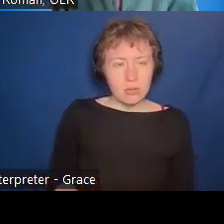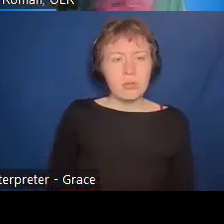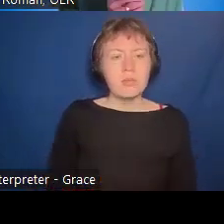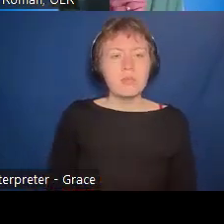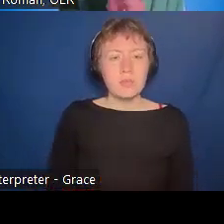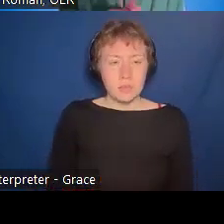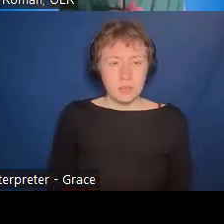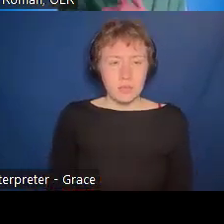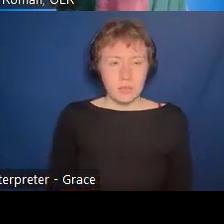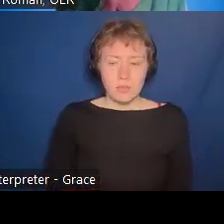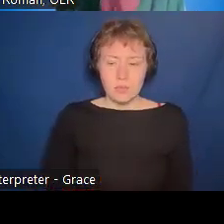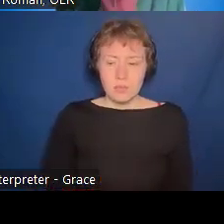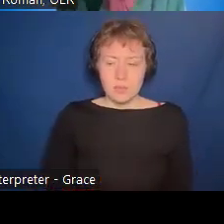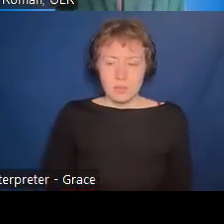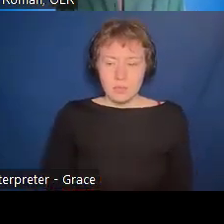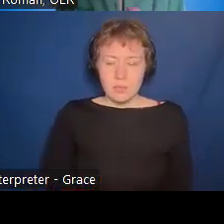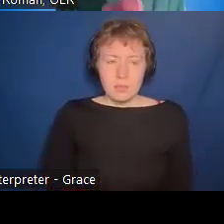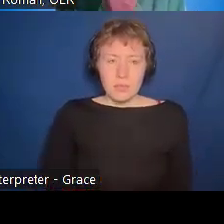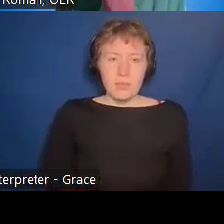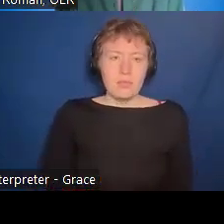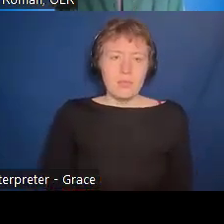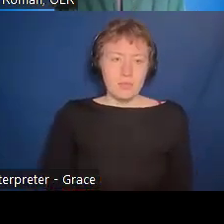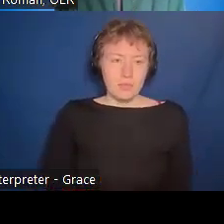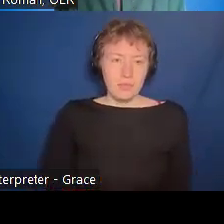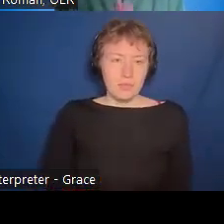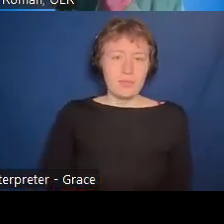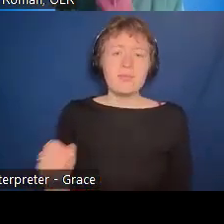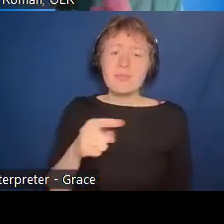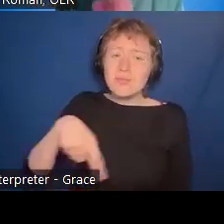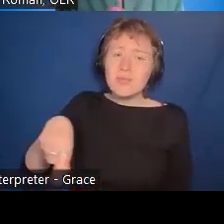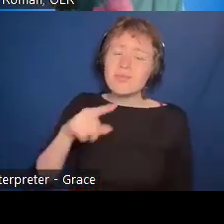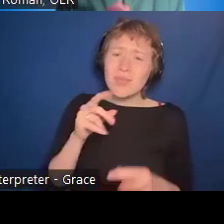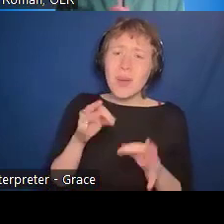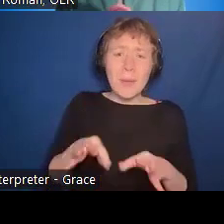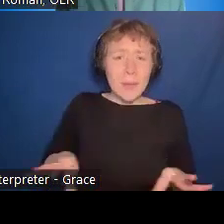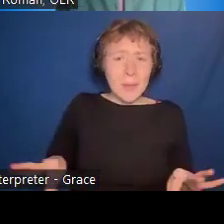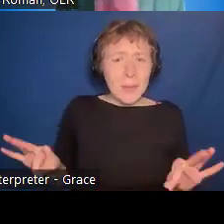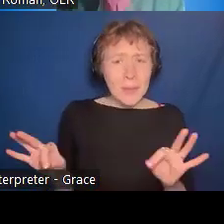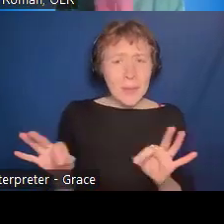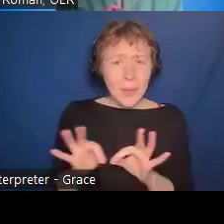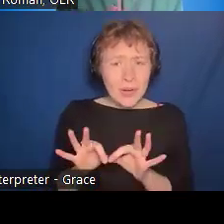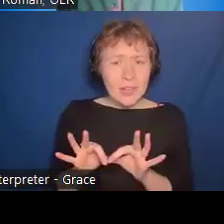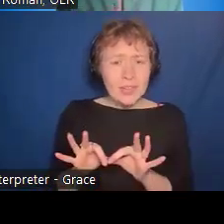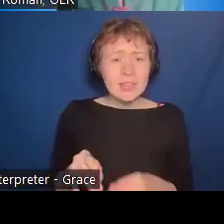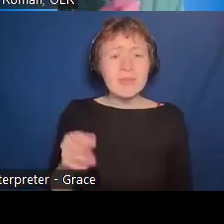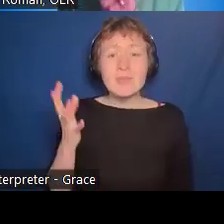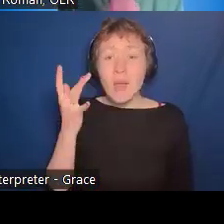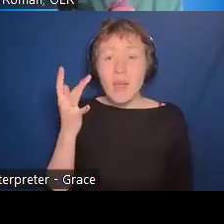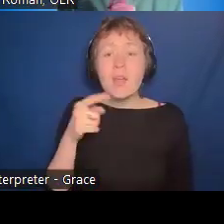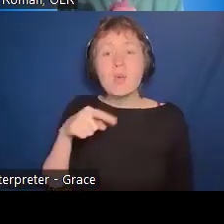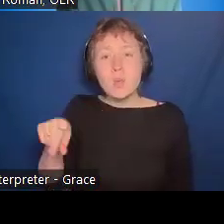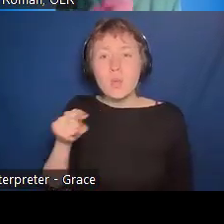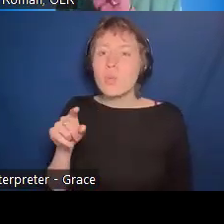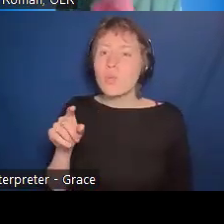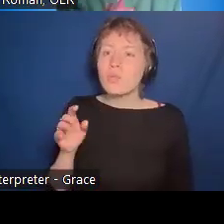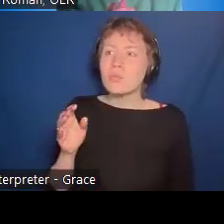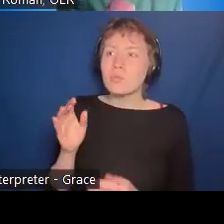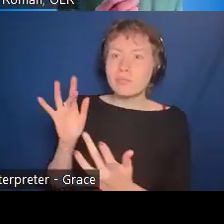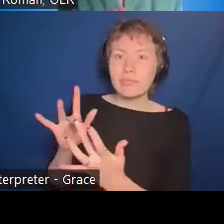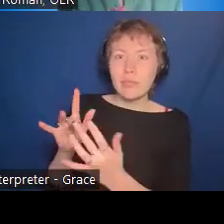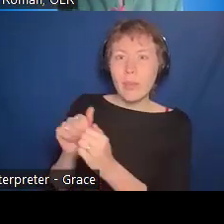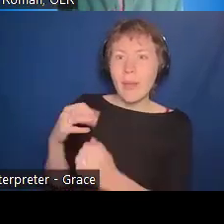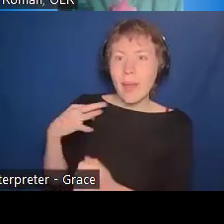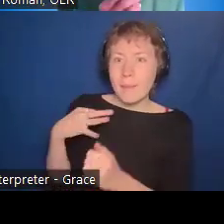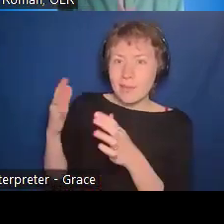And then you guys are really, really important because you are the folks that talk to applicants, and they're the ones that are going to be